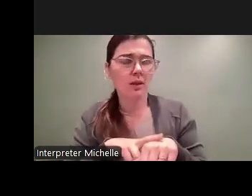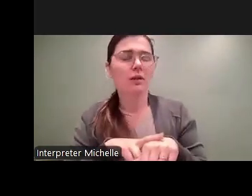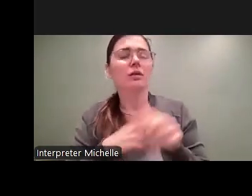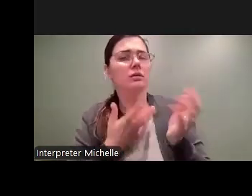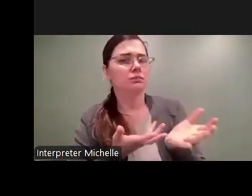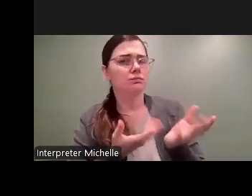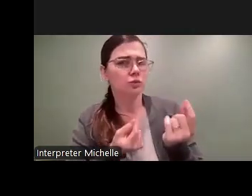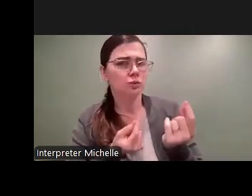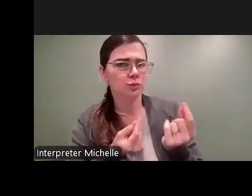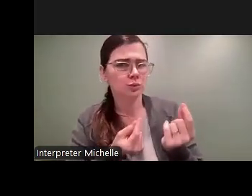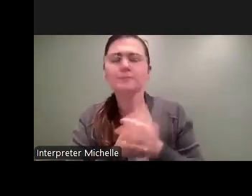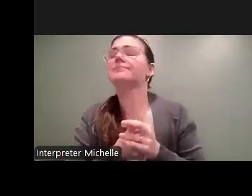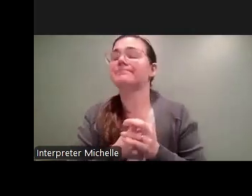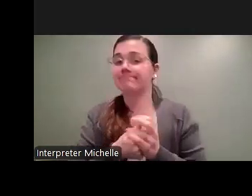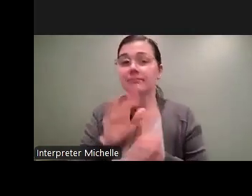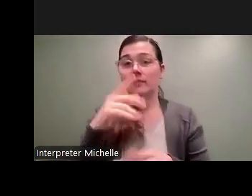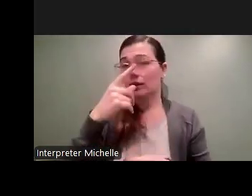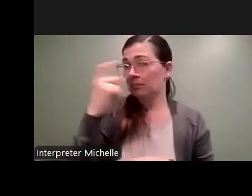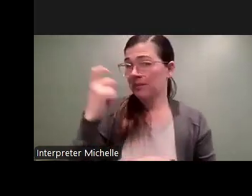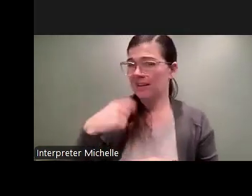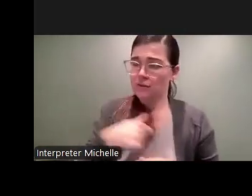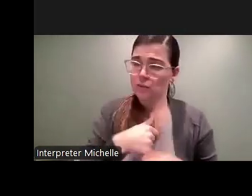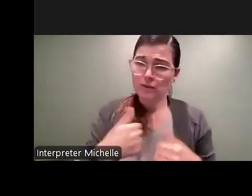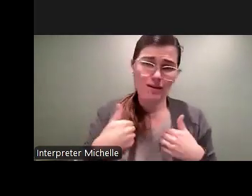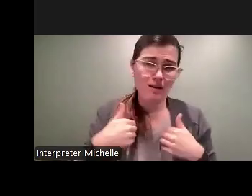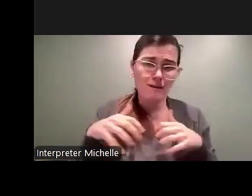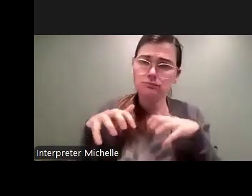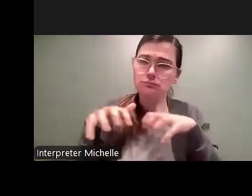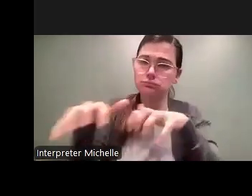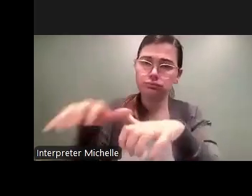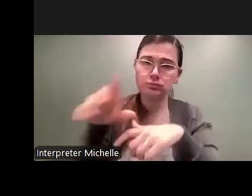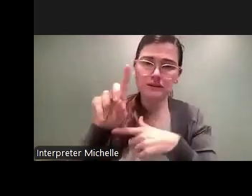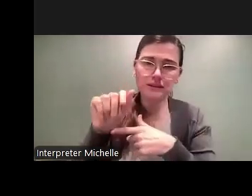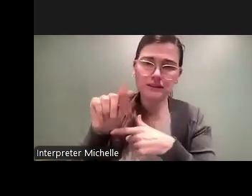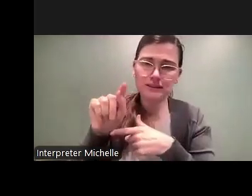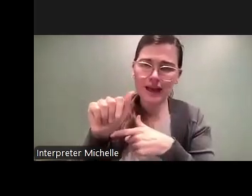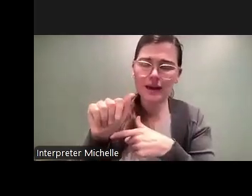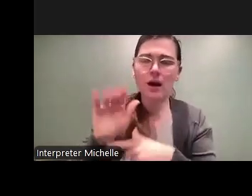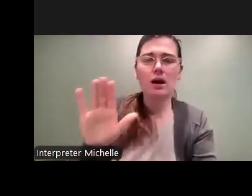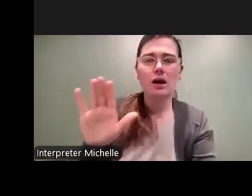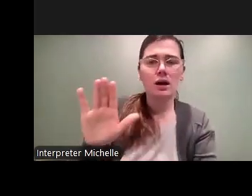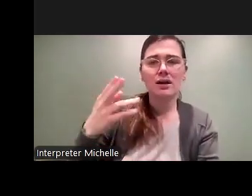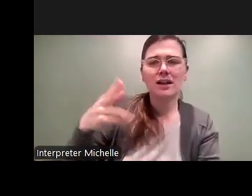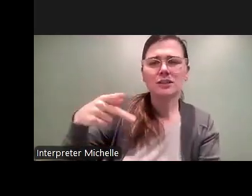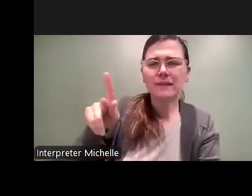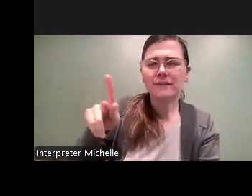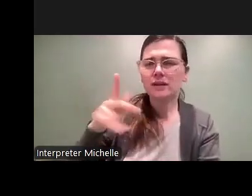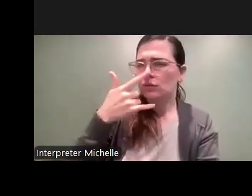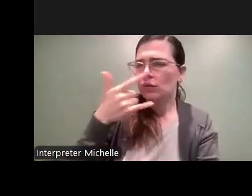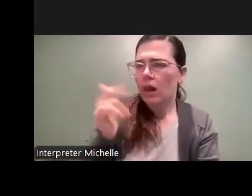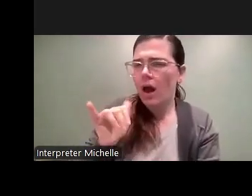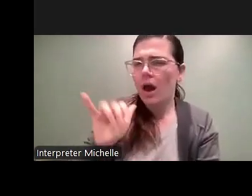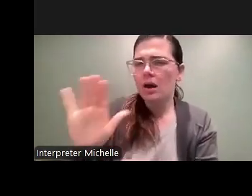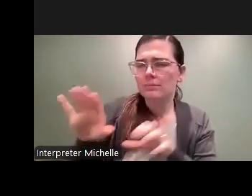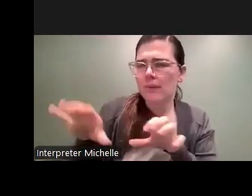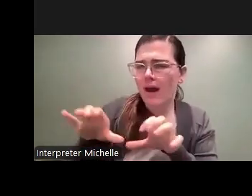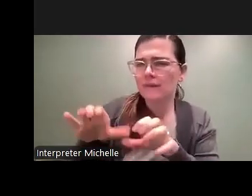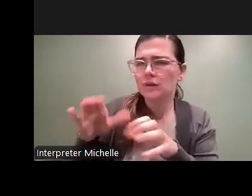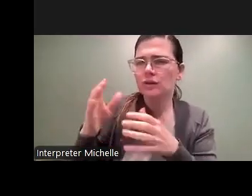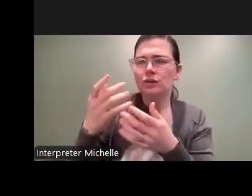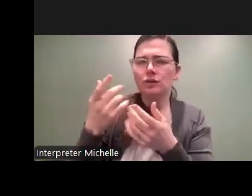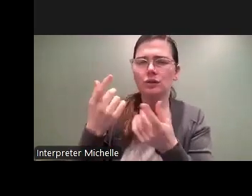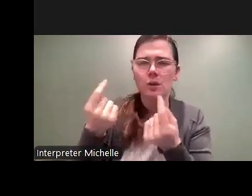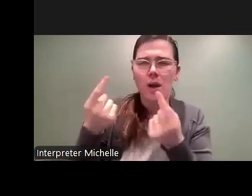on how HPV behaves and pap smear testing abnormalities and what happens to most patients with